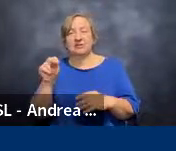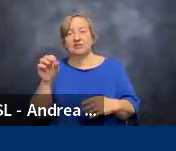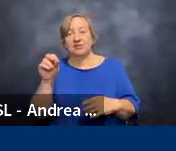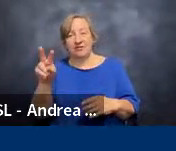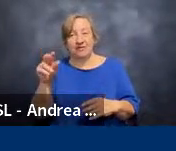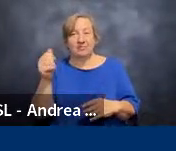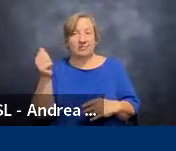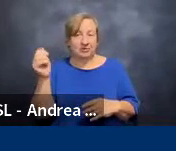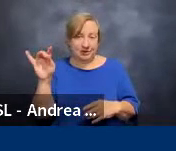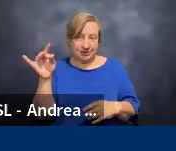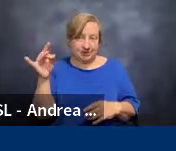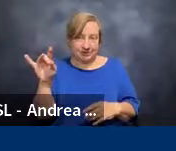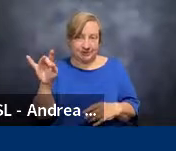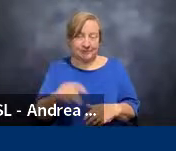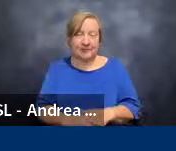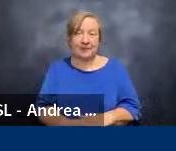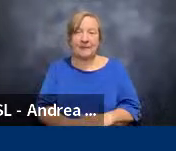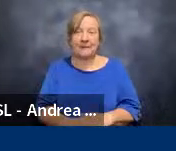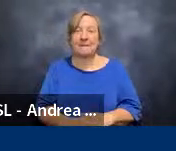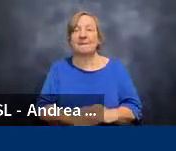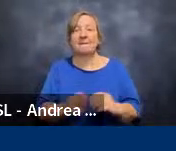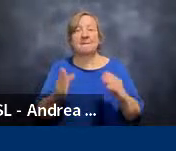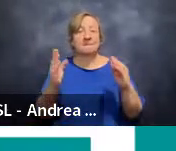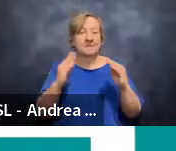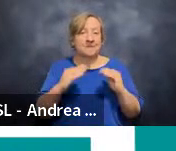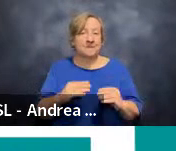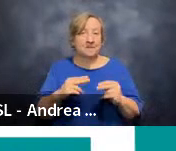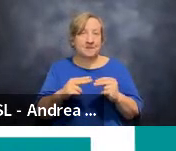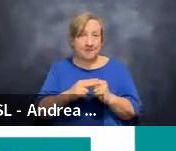18th. Slide, please.